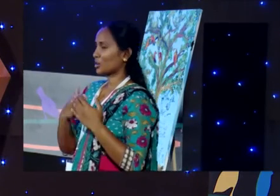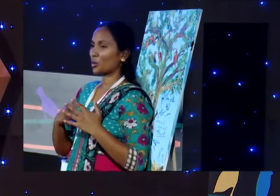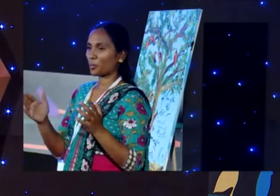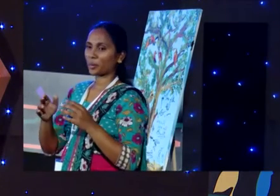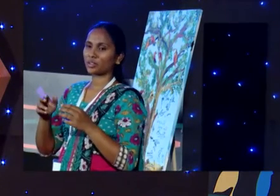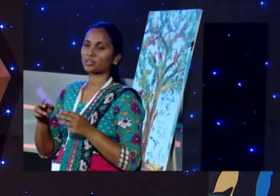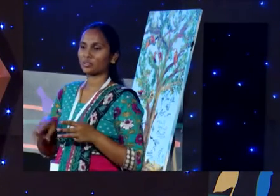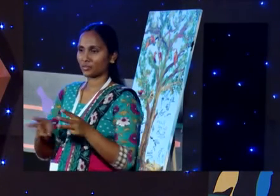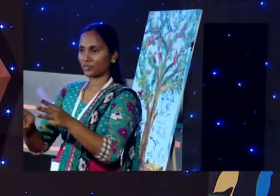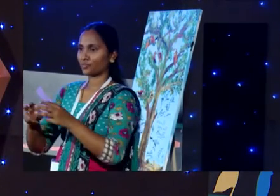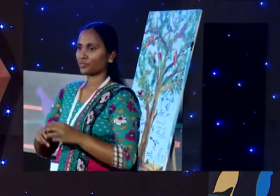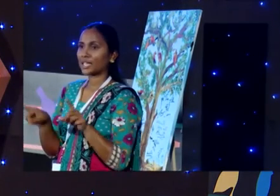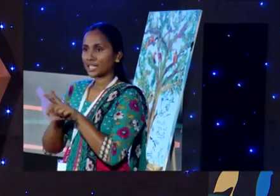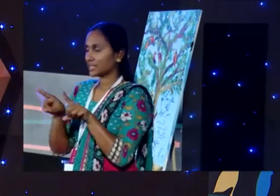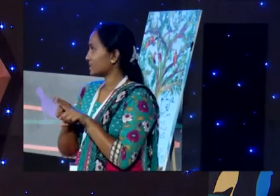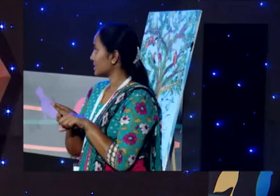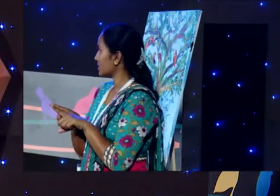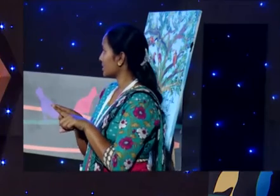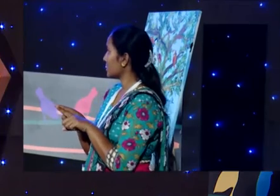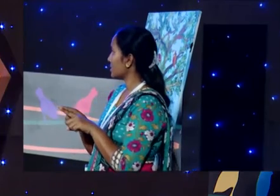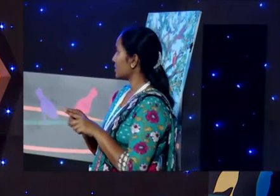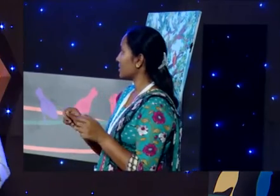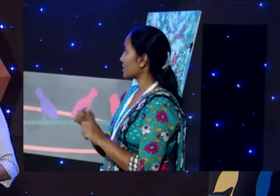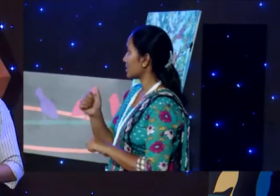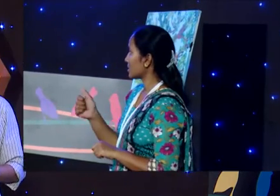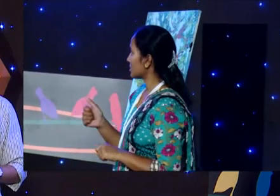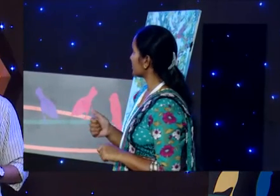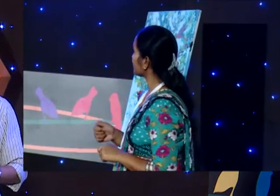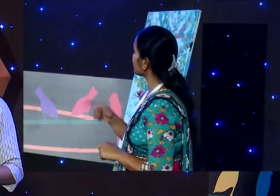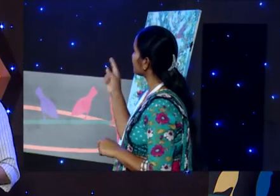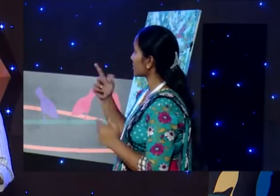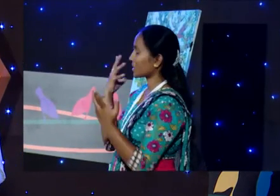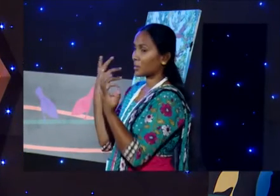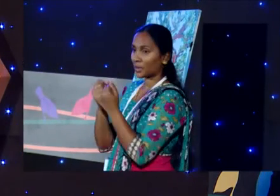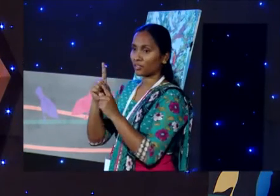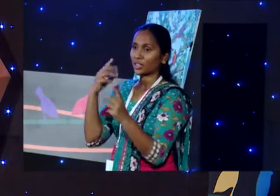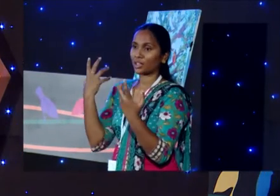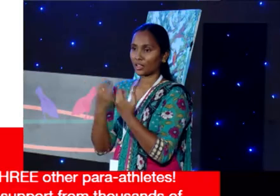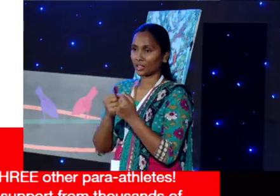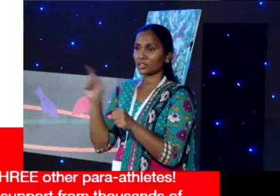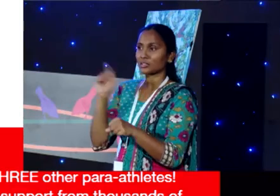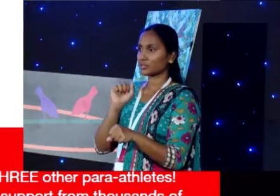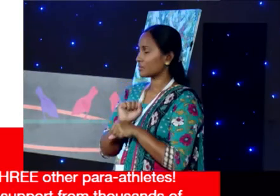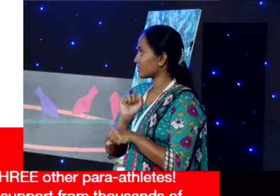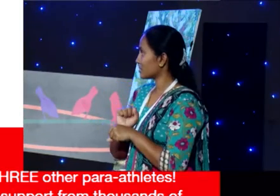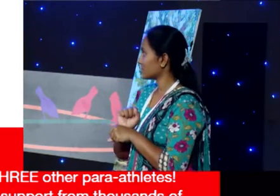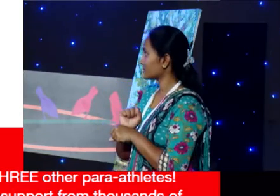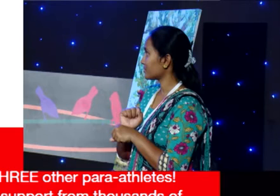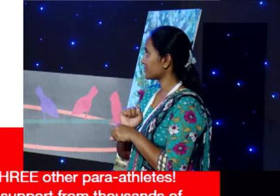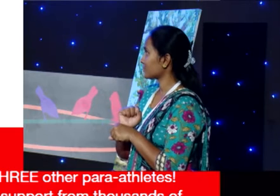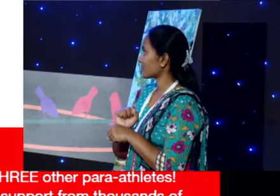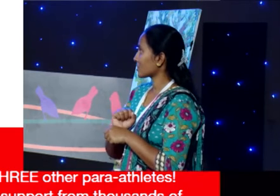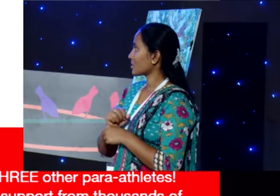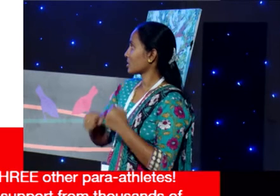platform. Similarly, Aditya Mehta, who had met with an accident, and he's been working